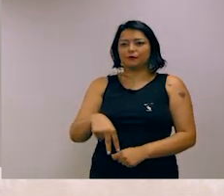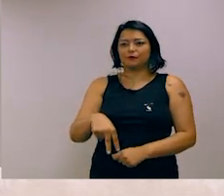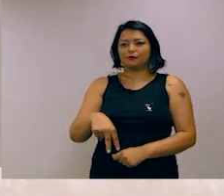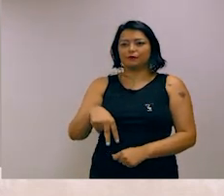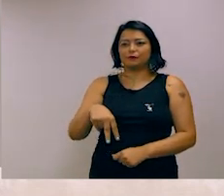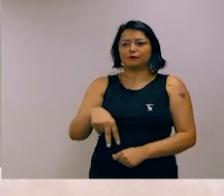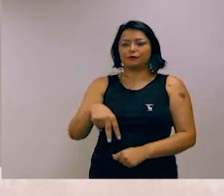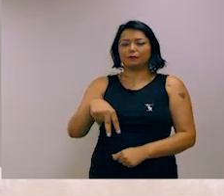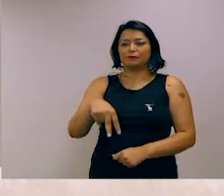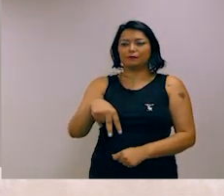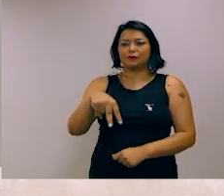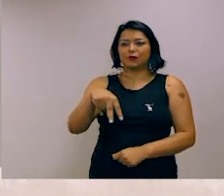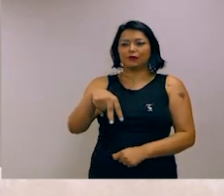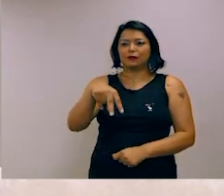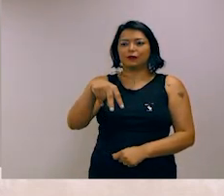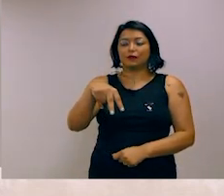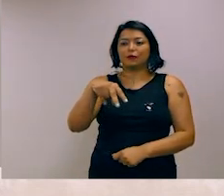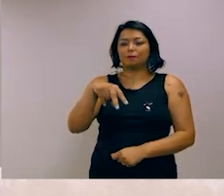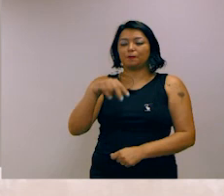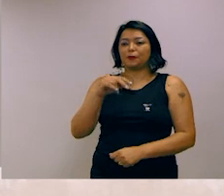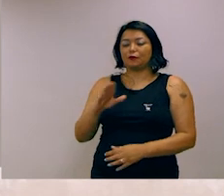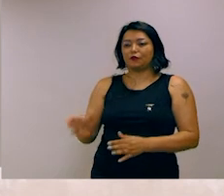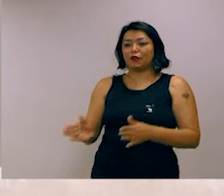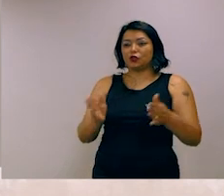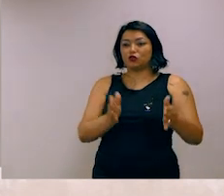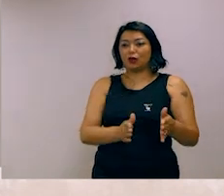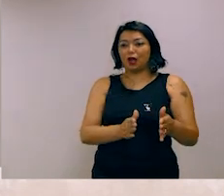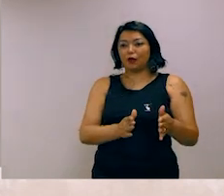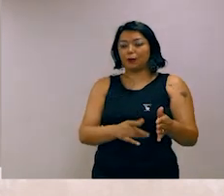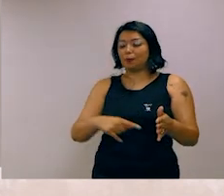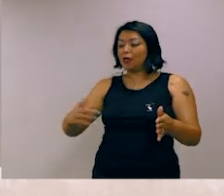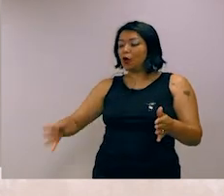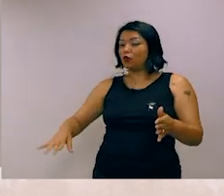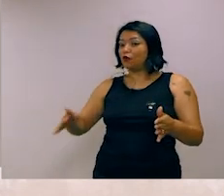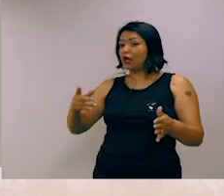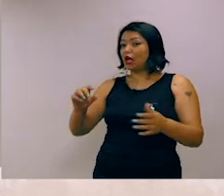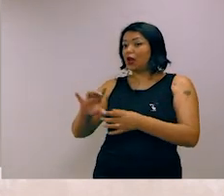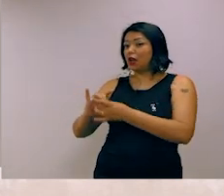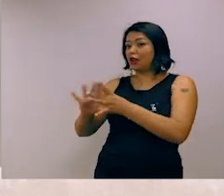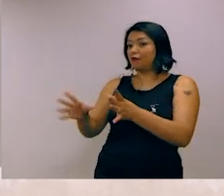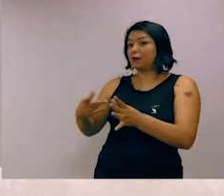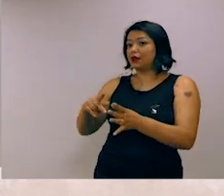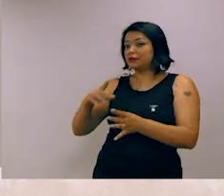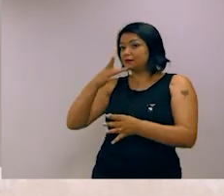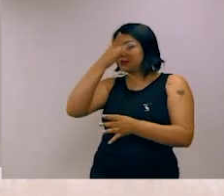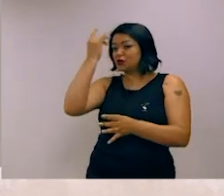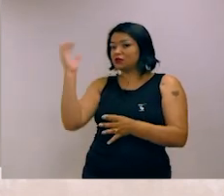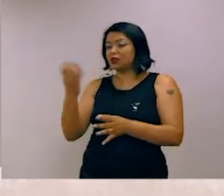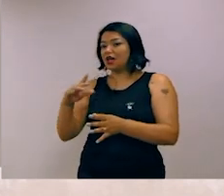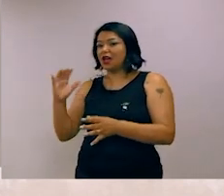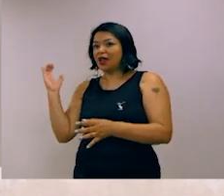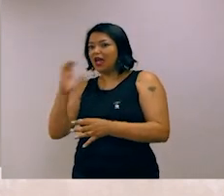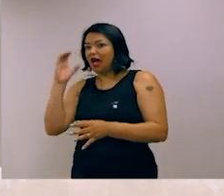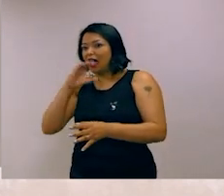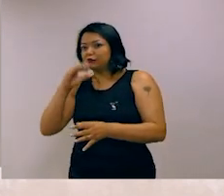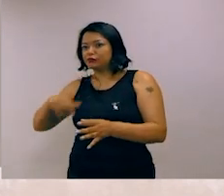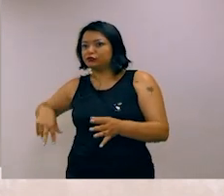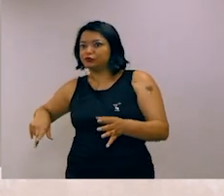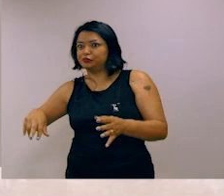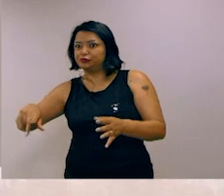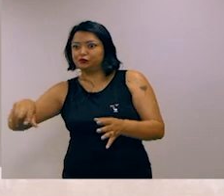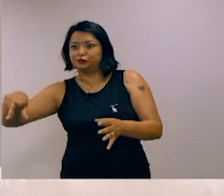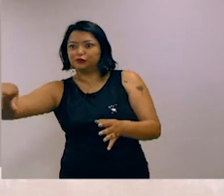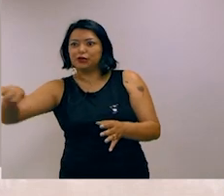Now, as Brazilians, you might appreciate this next visual nudge, which is designed to help men aim